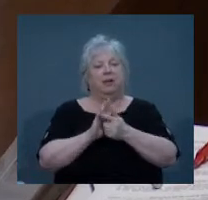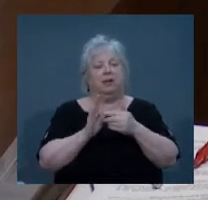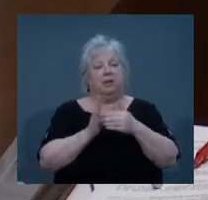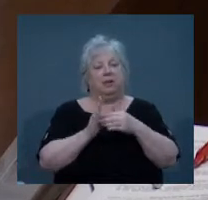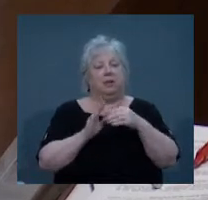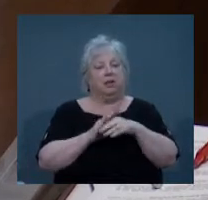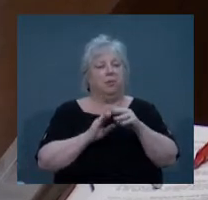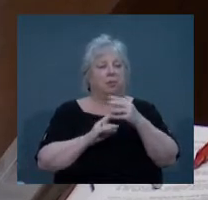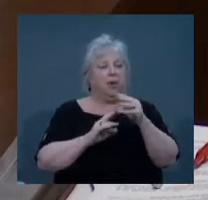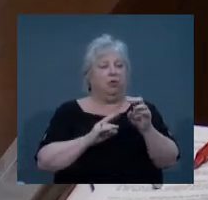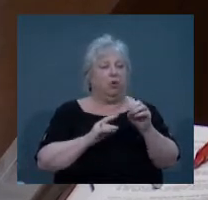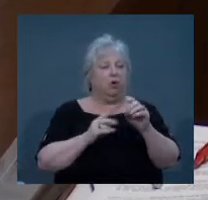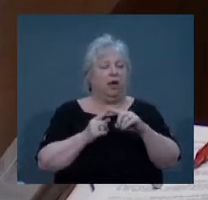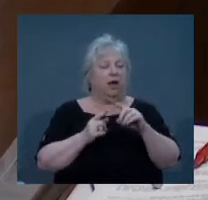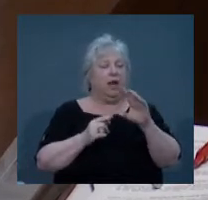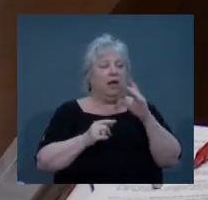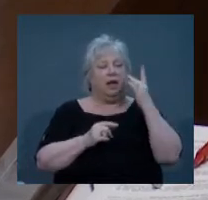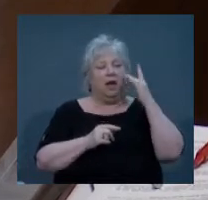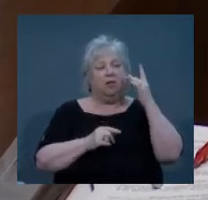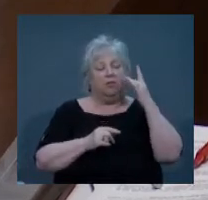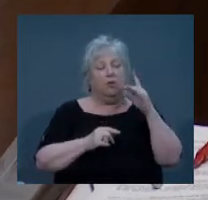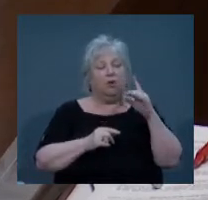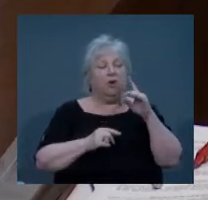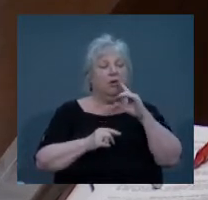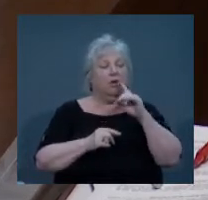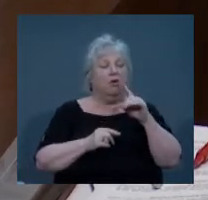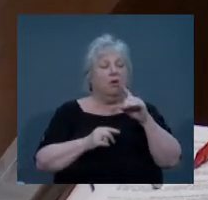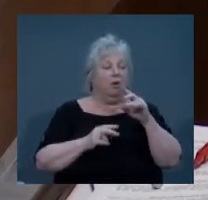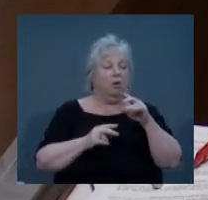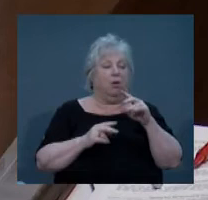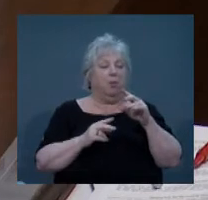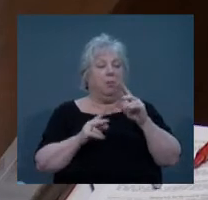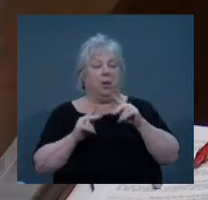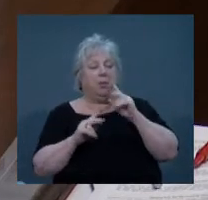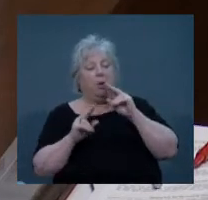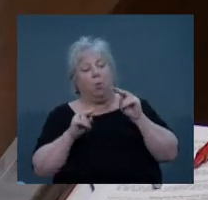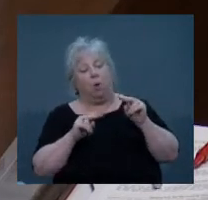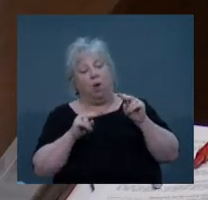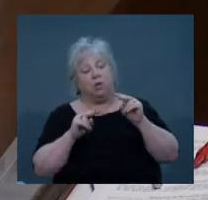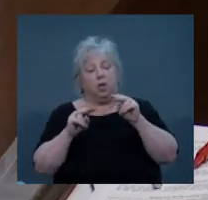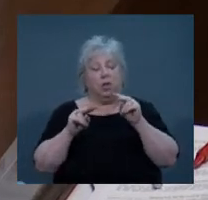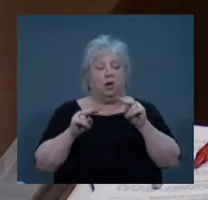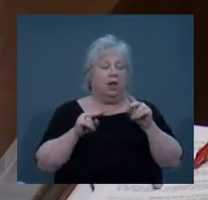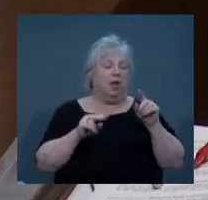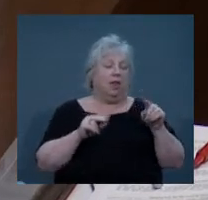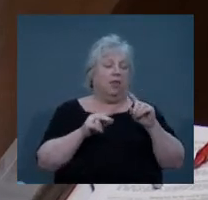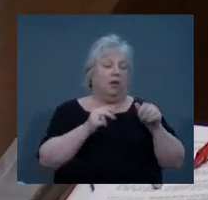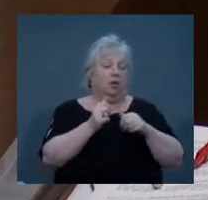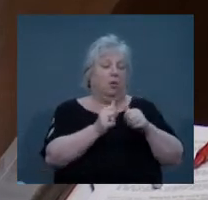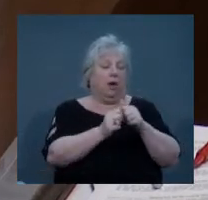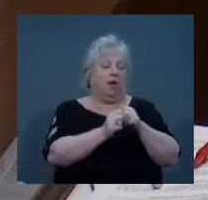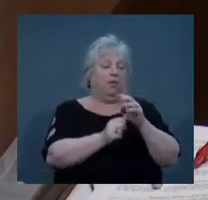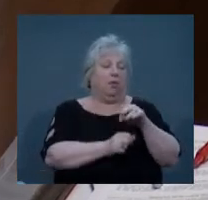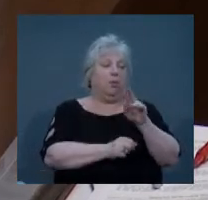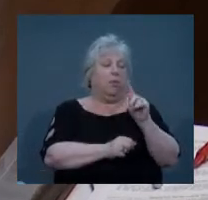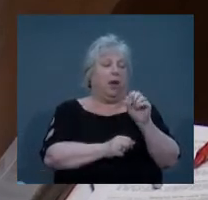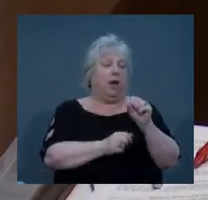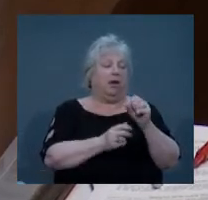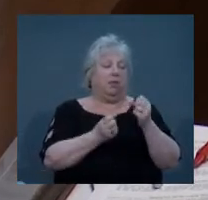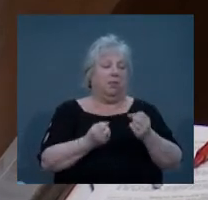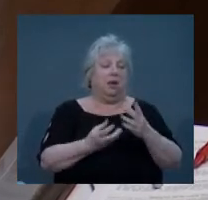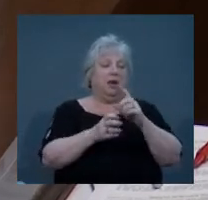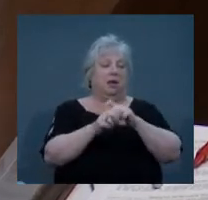those states are being watched. They're going after the banks many of the times that have funded